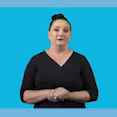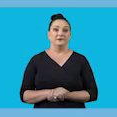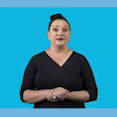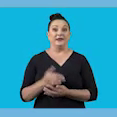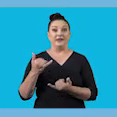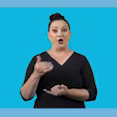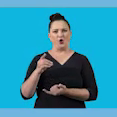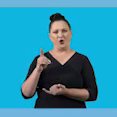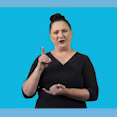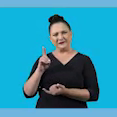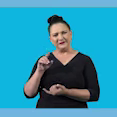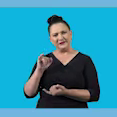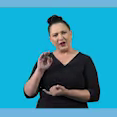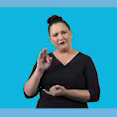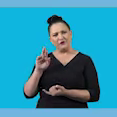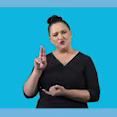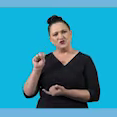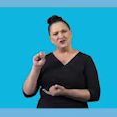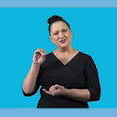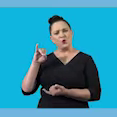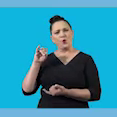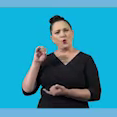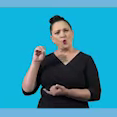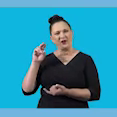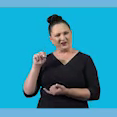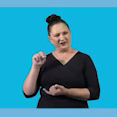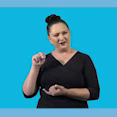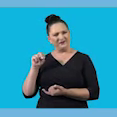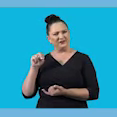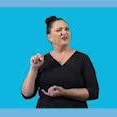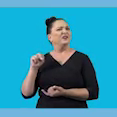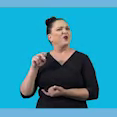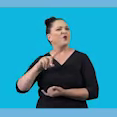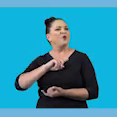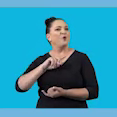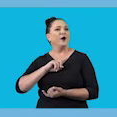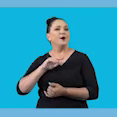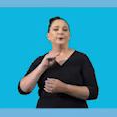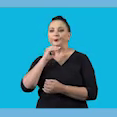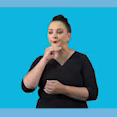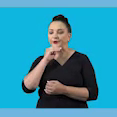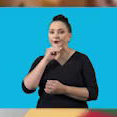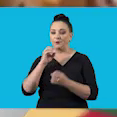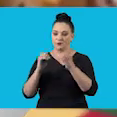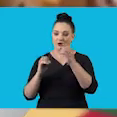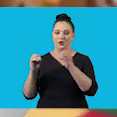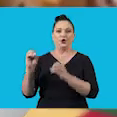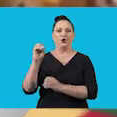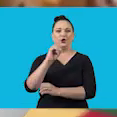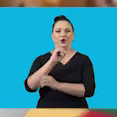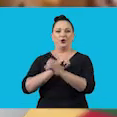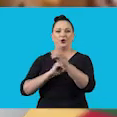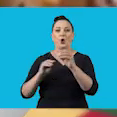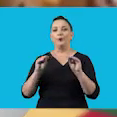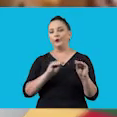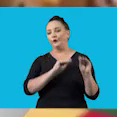Right. In diffusion, what happens? The particles diffuse because they are in a constant motion. We know that the particle model of